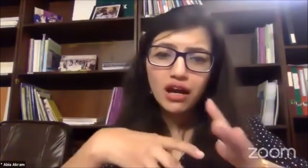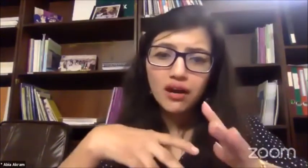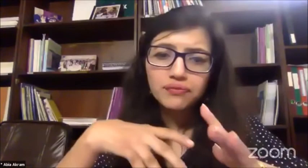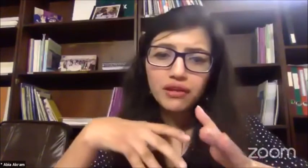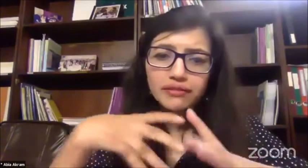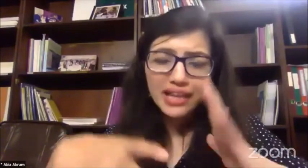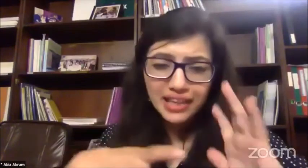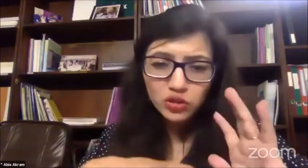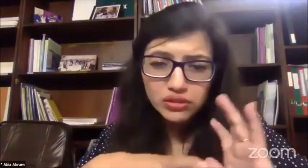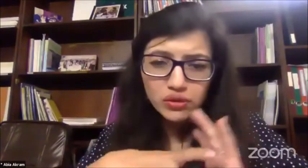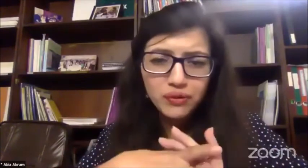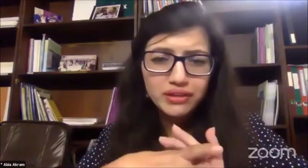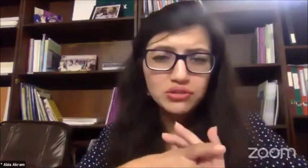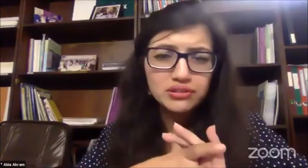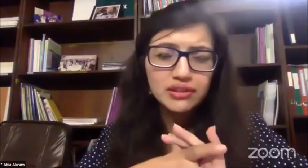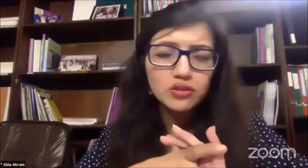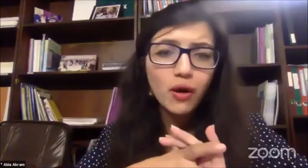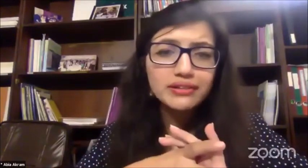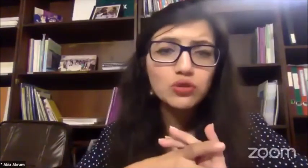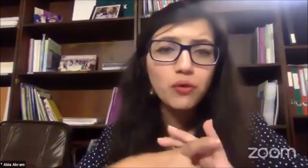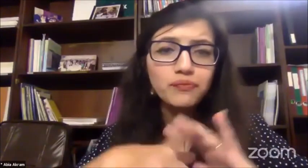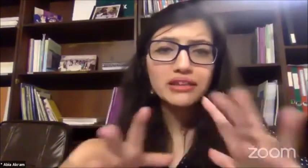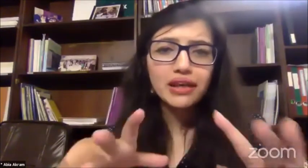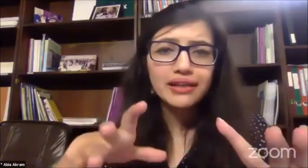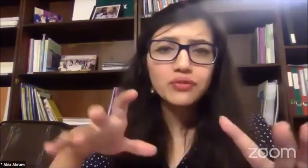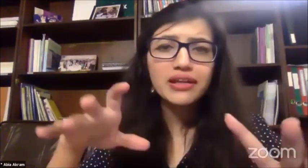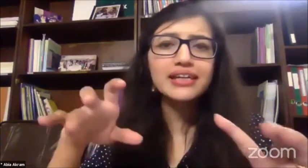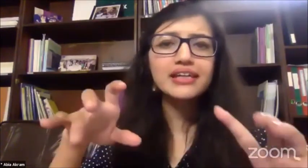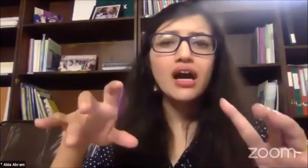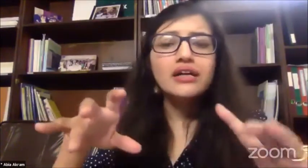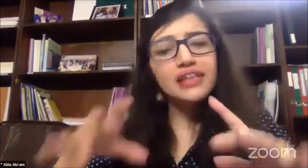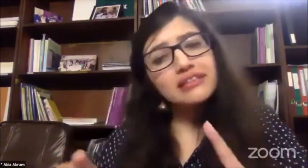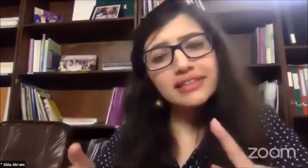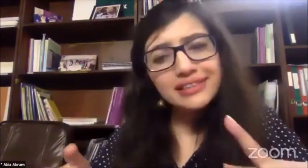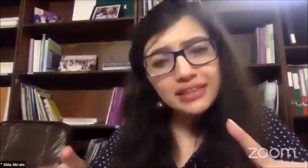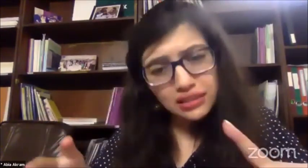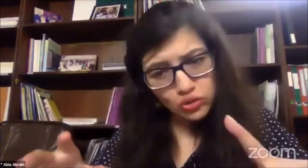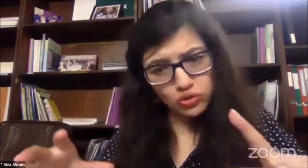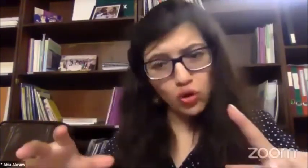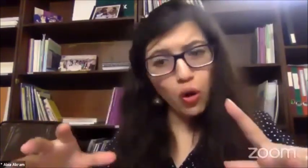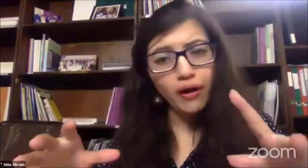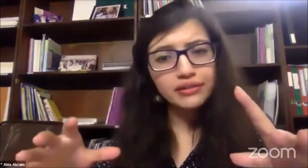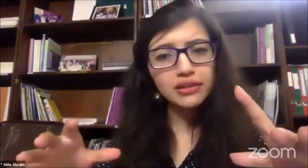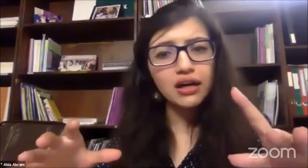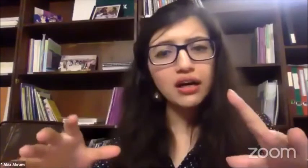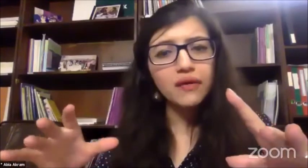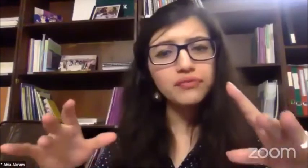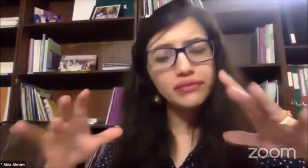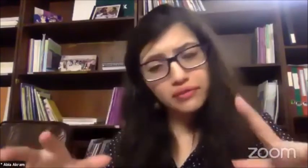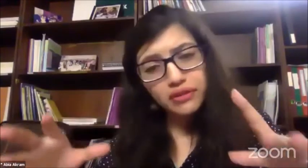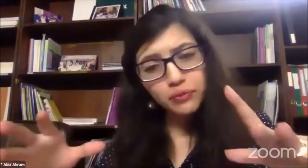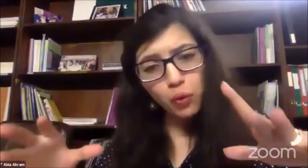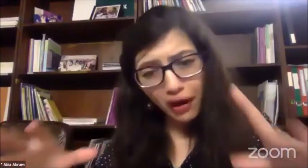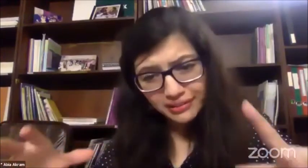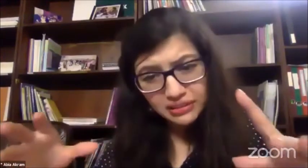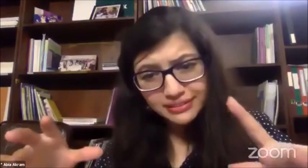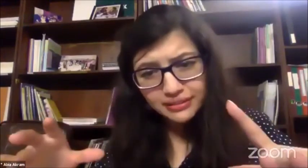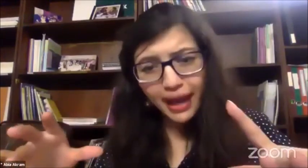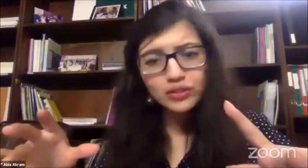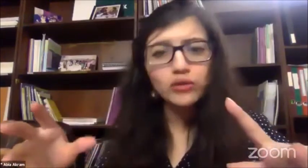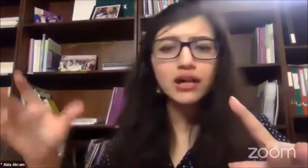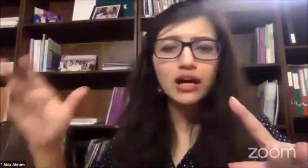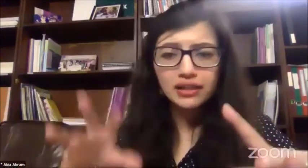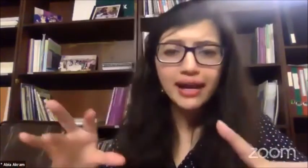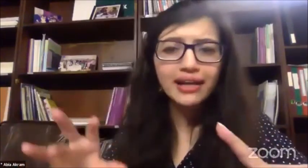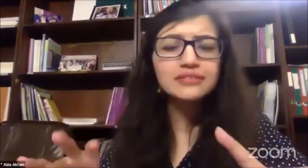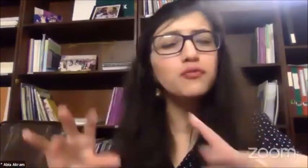on the sign language interpretations and all. So what we did, we did a research on the service providers and